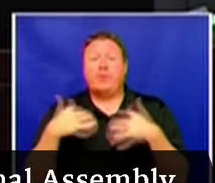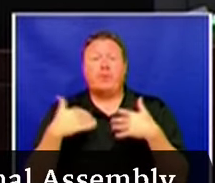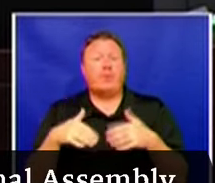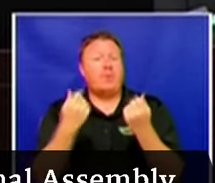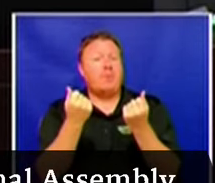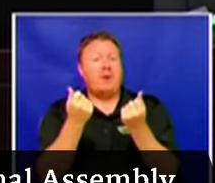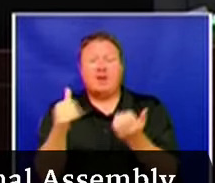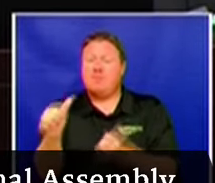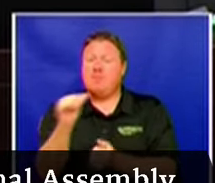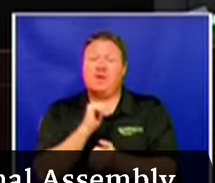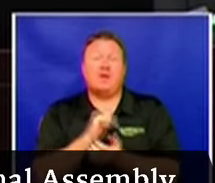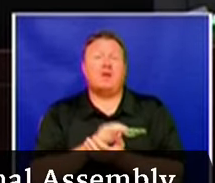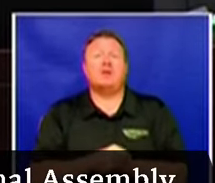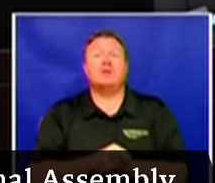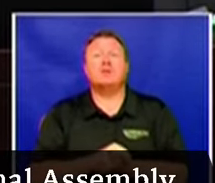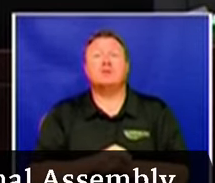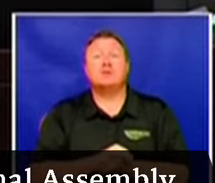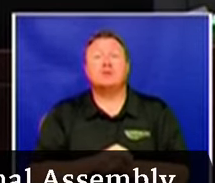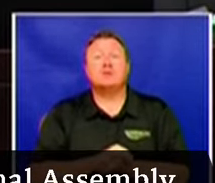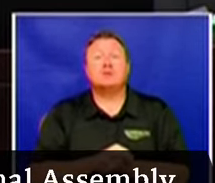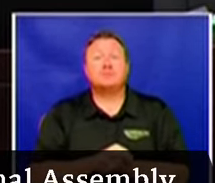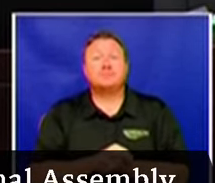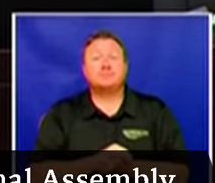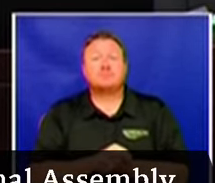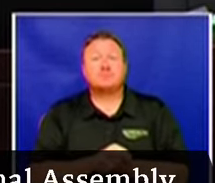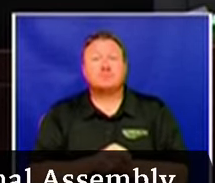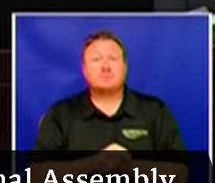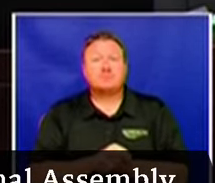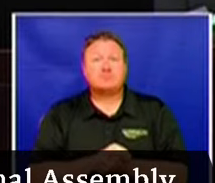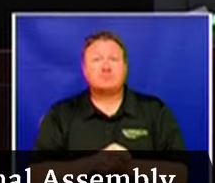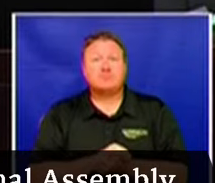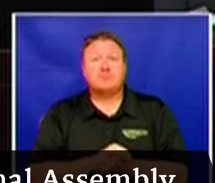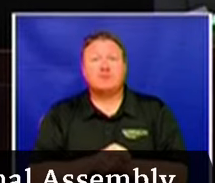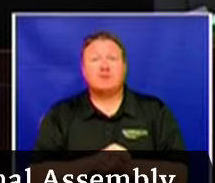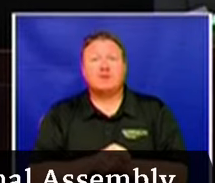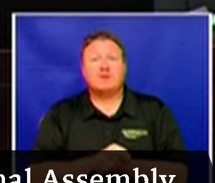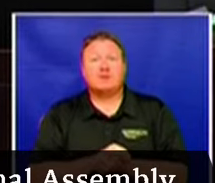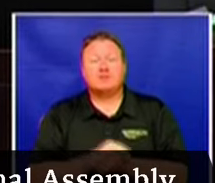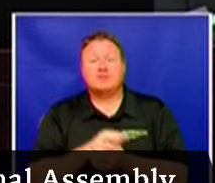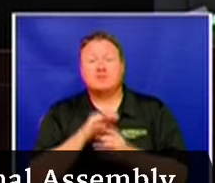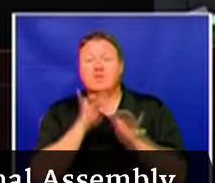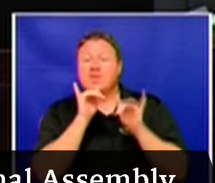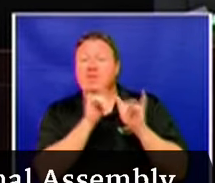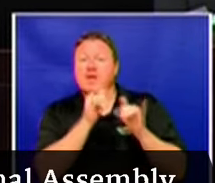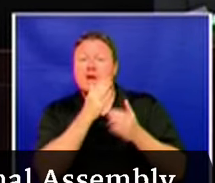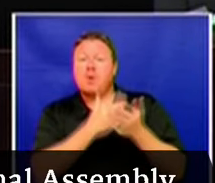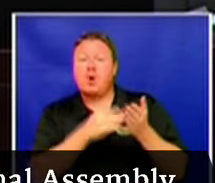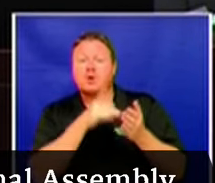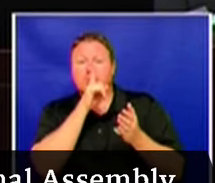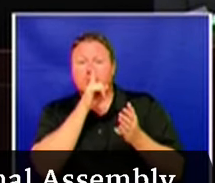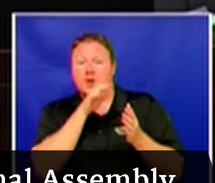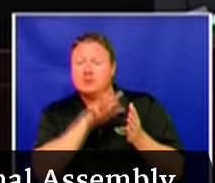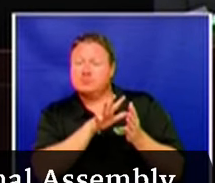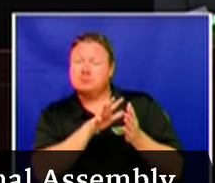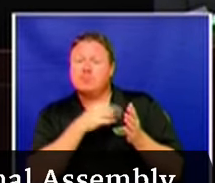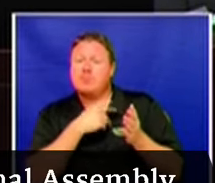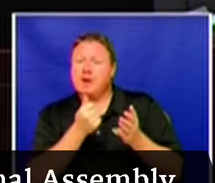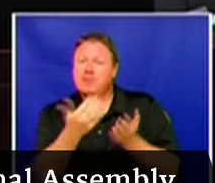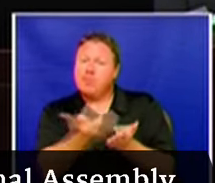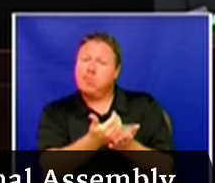of money. So on that silent part of monies that are being recovered,